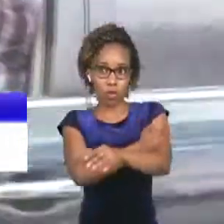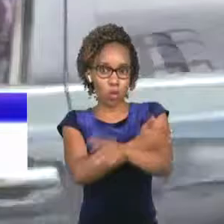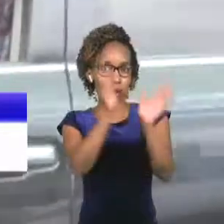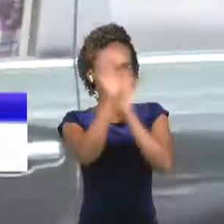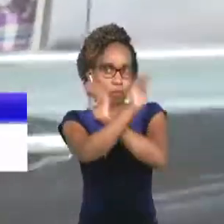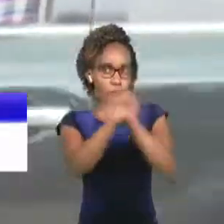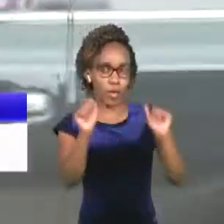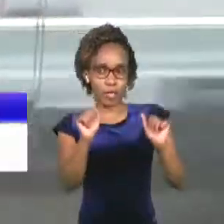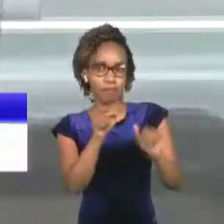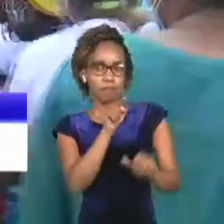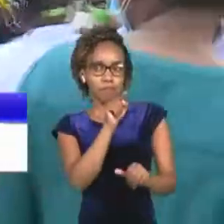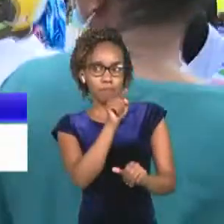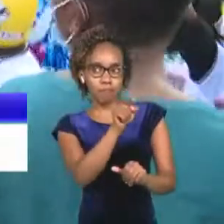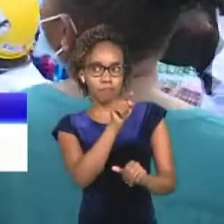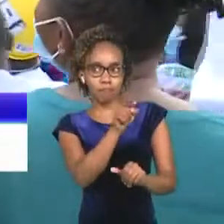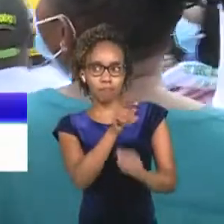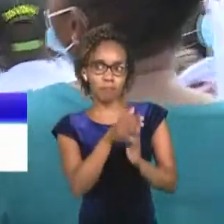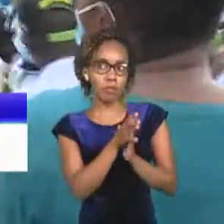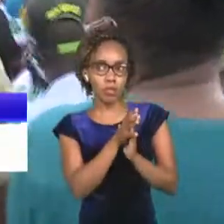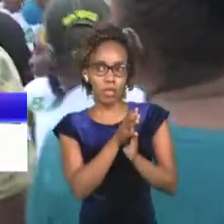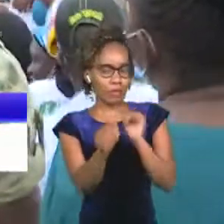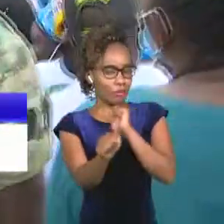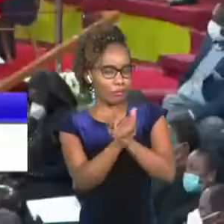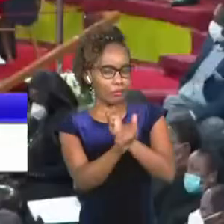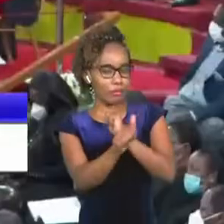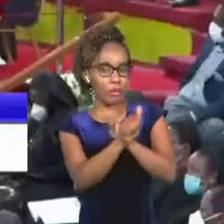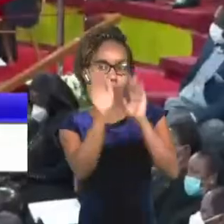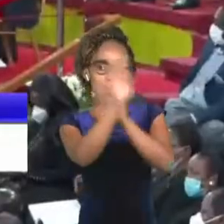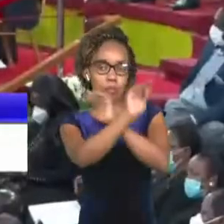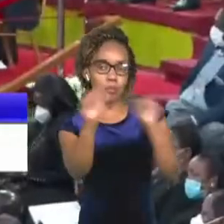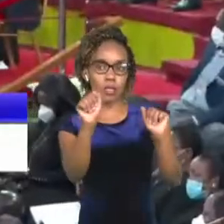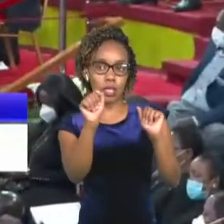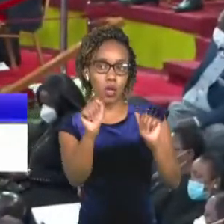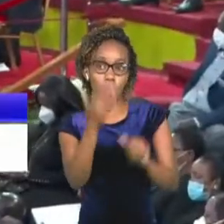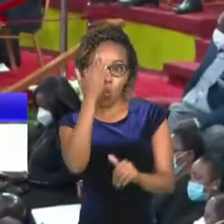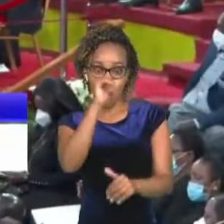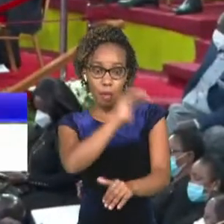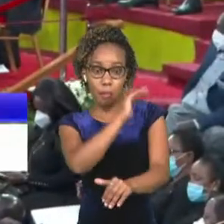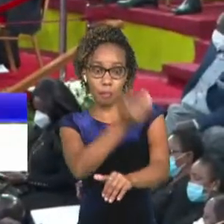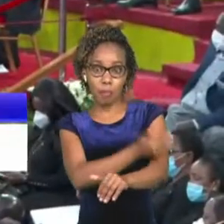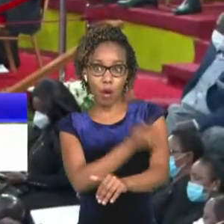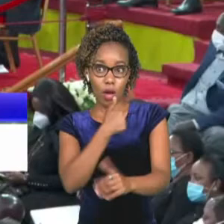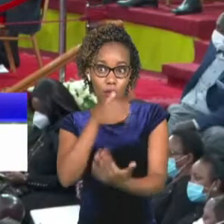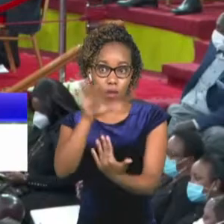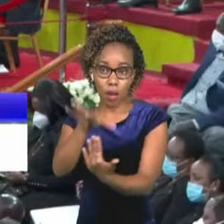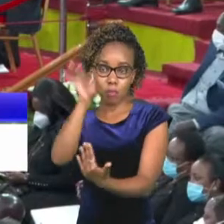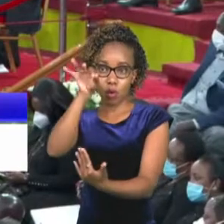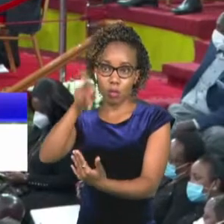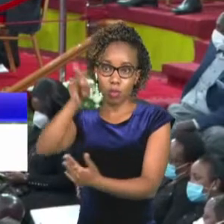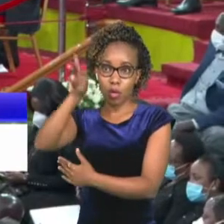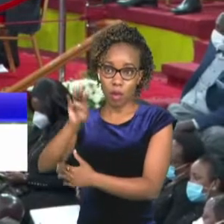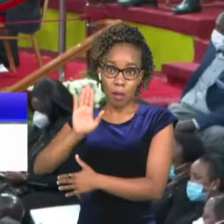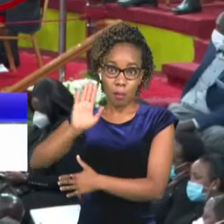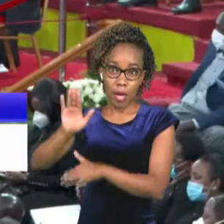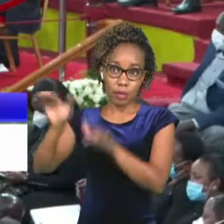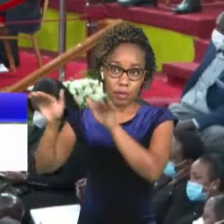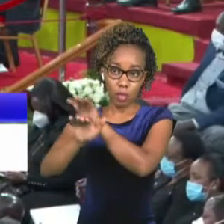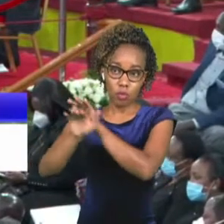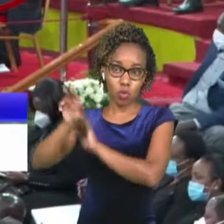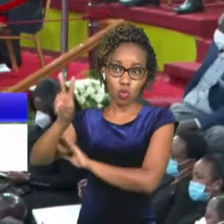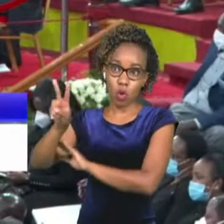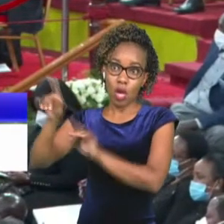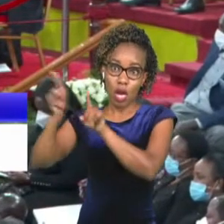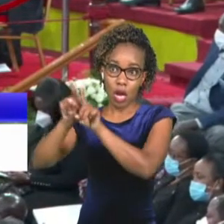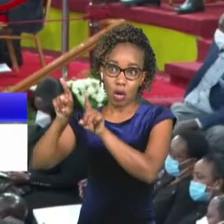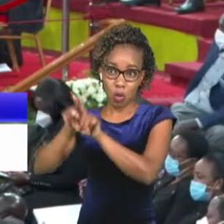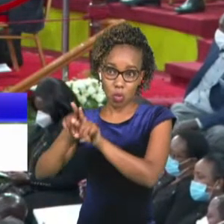makes him an imperial, almost untouchable president, bearing the powers to appoint the prime minister and his 2 deputies, and can